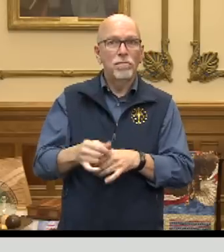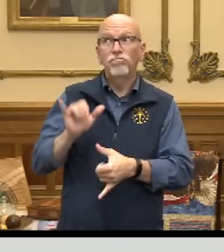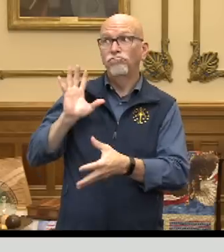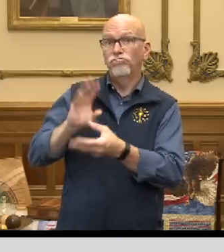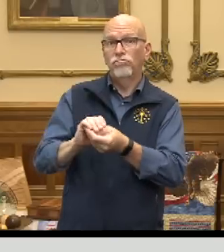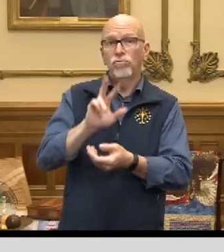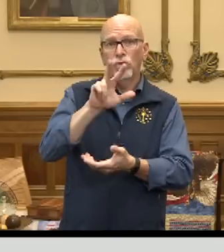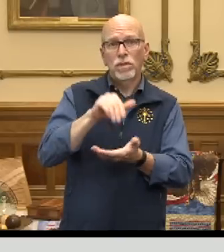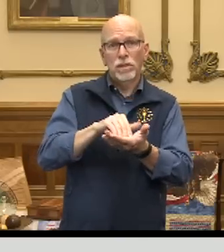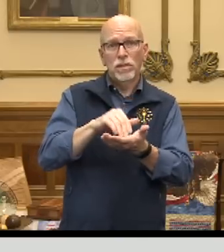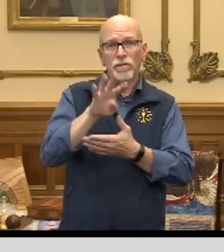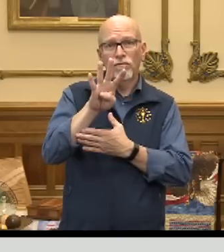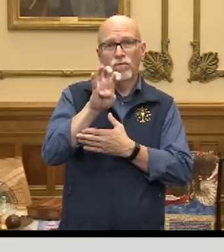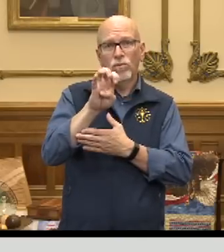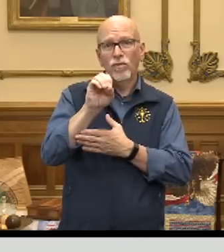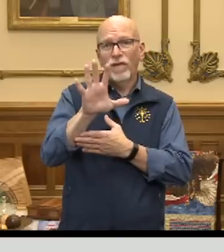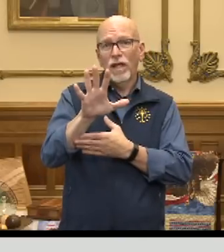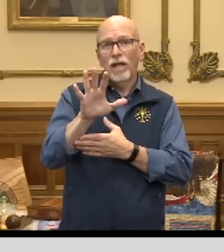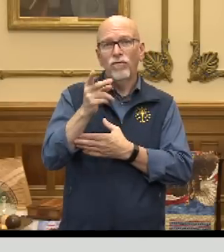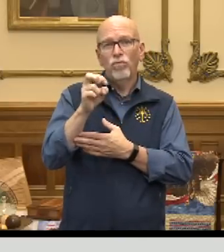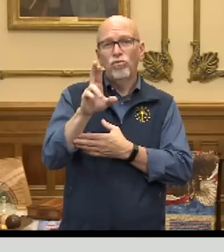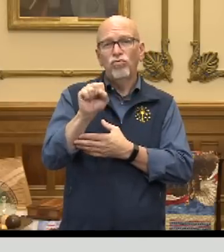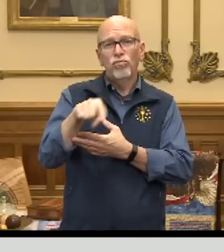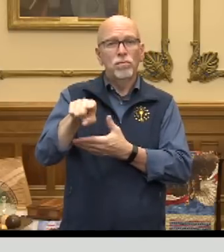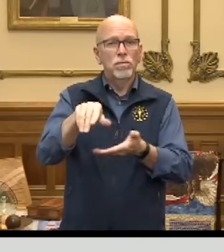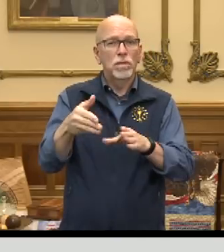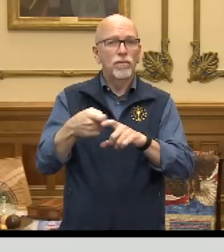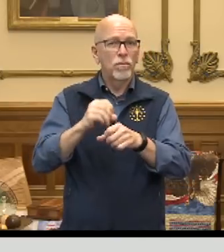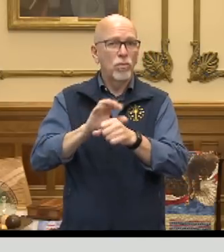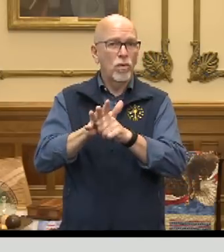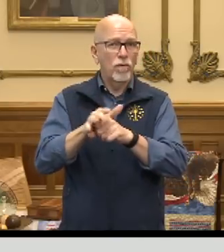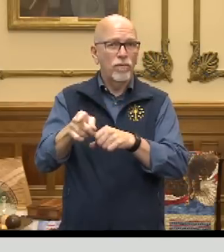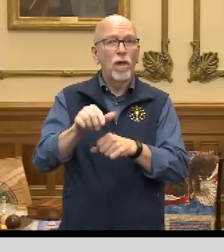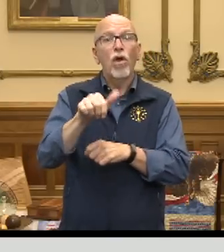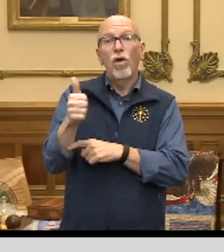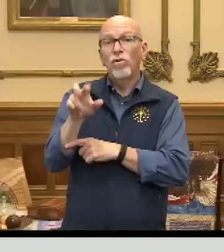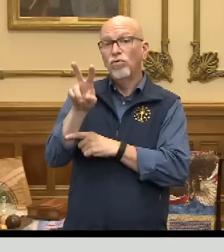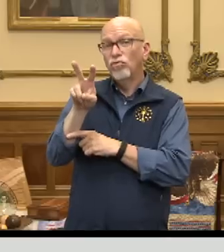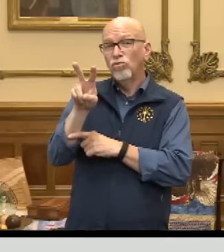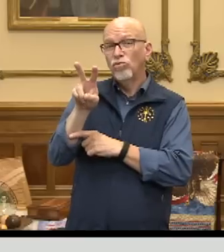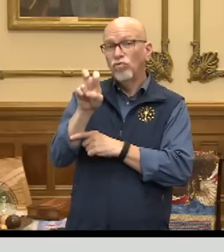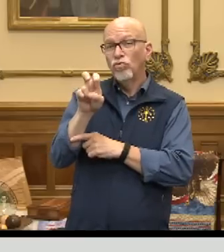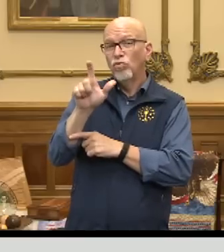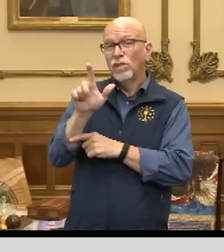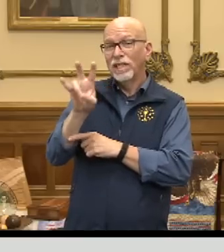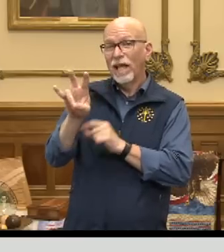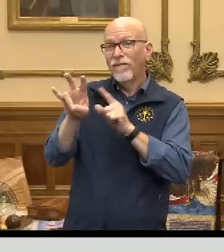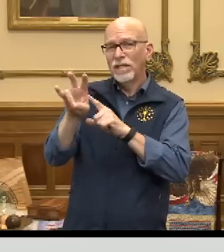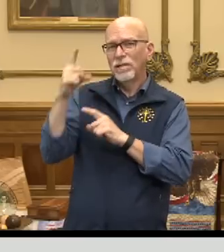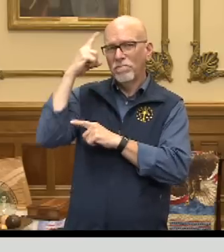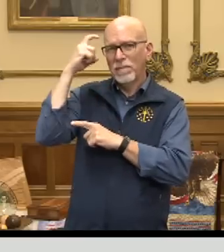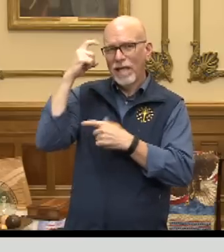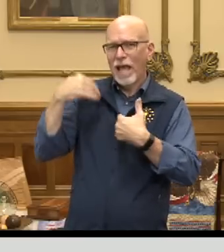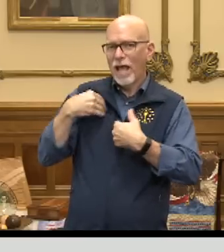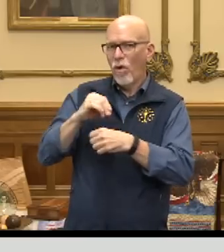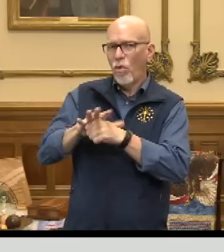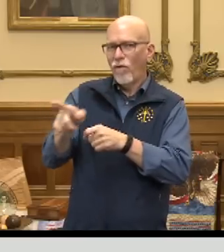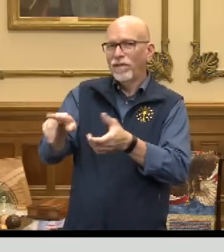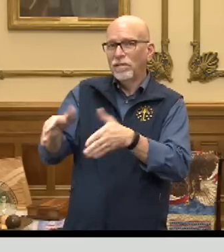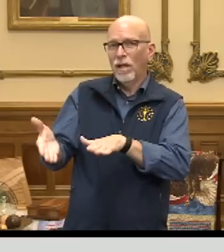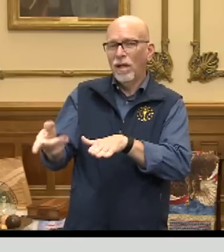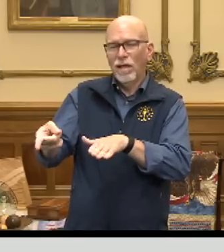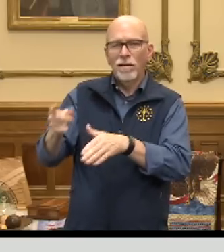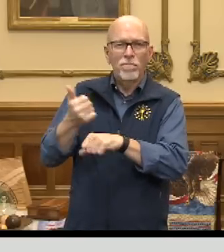date, 3,405 Hoosiers have died of COVID-19, and another 227 are believed to have died from